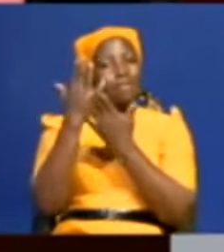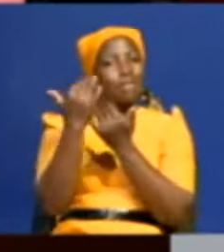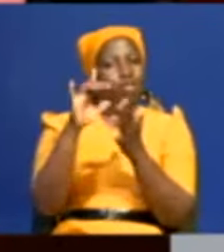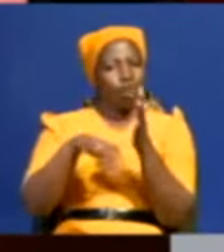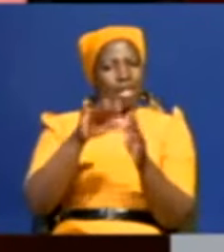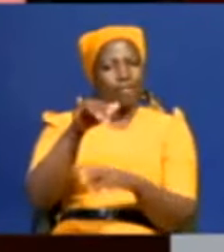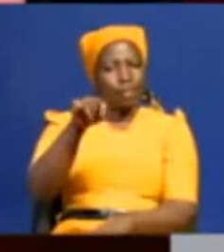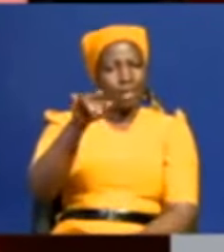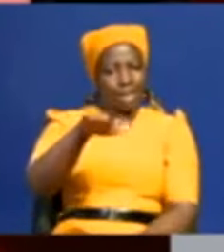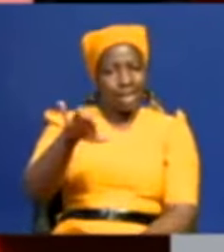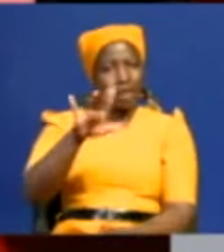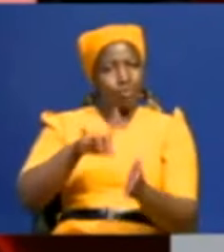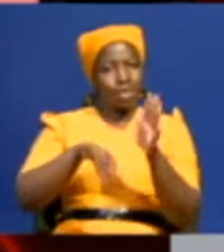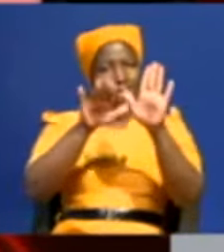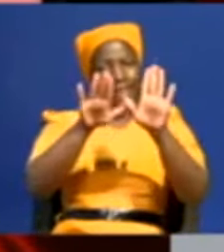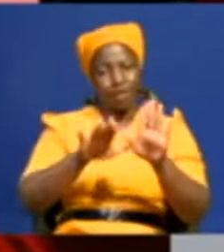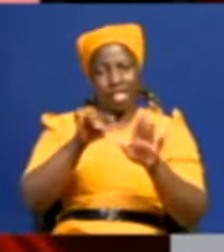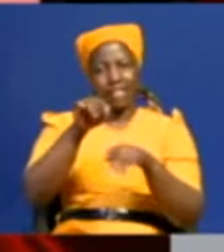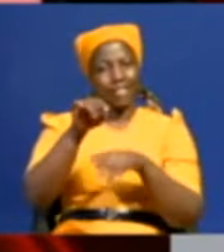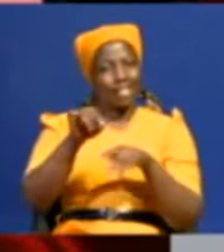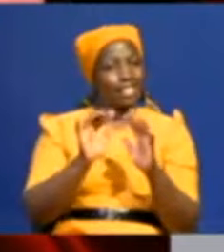is the essence of these festivals?